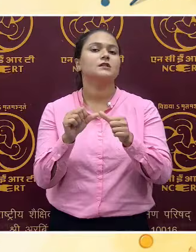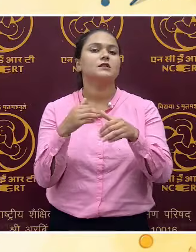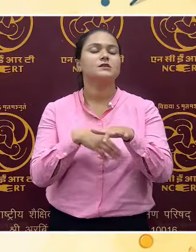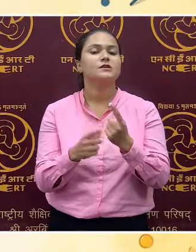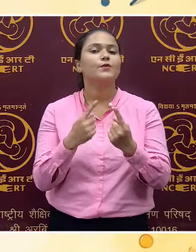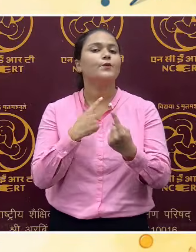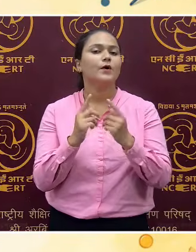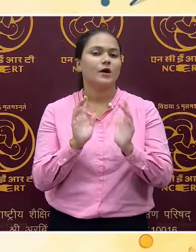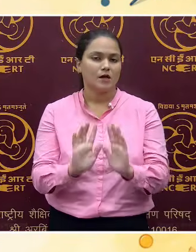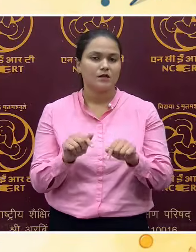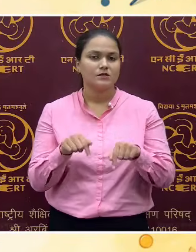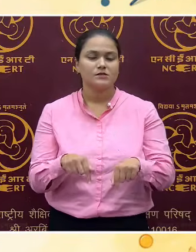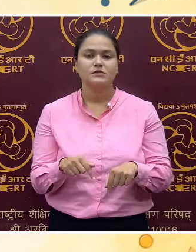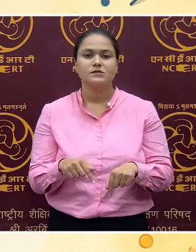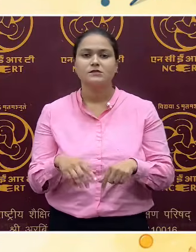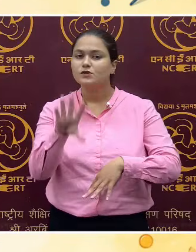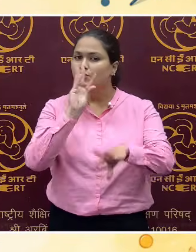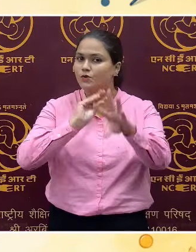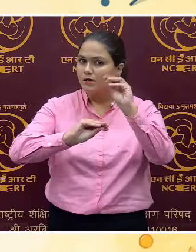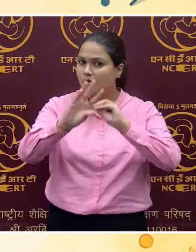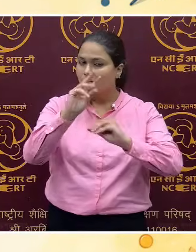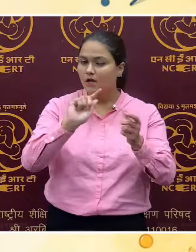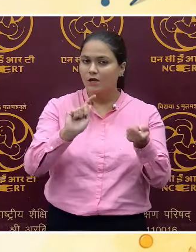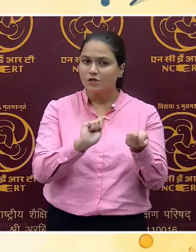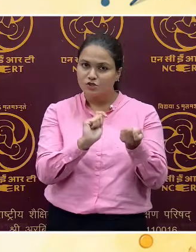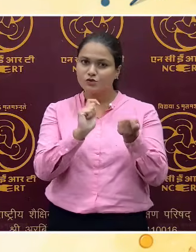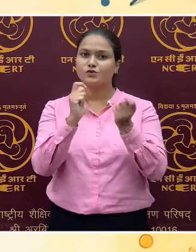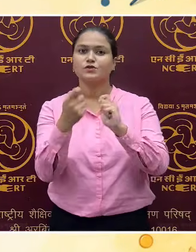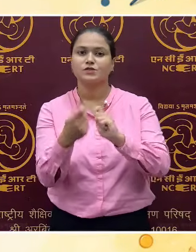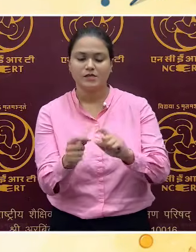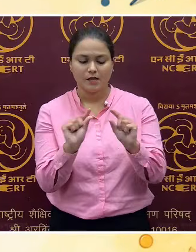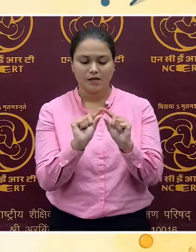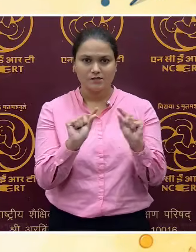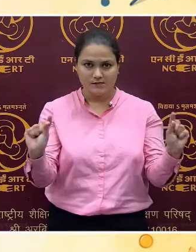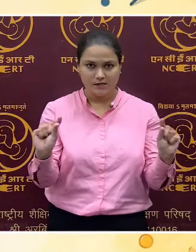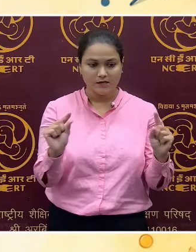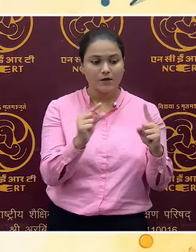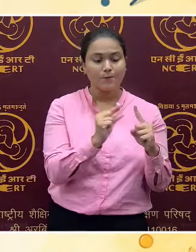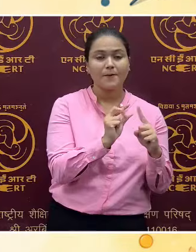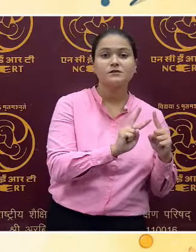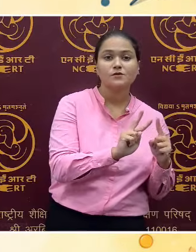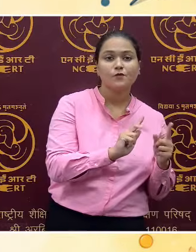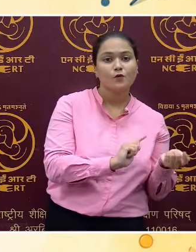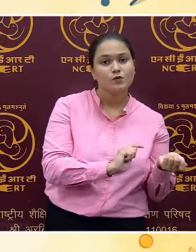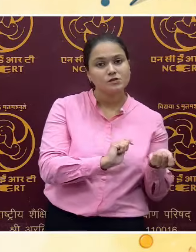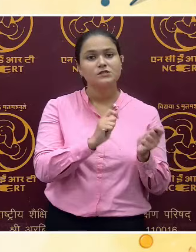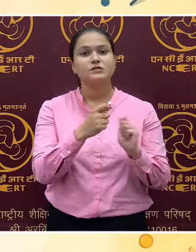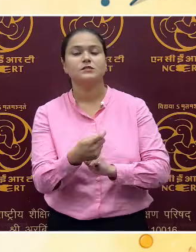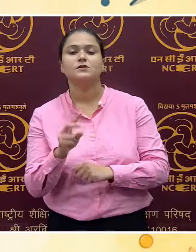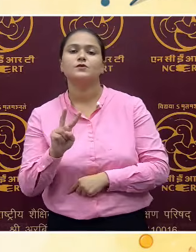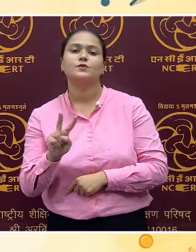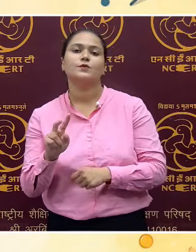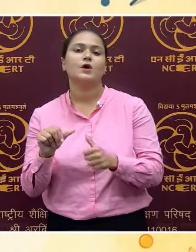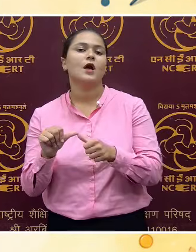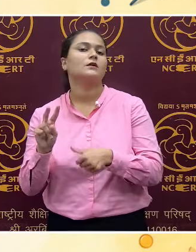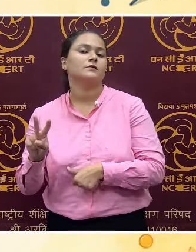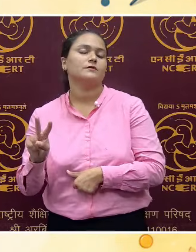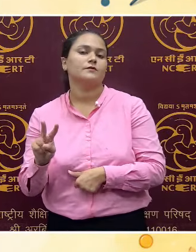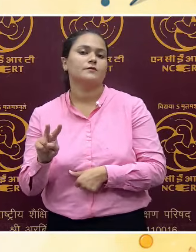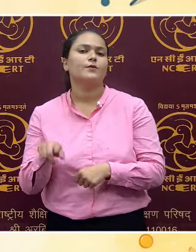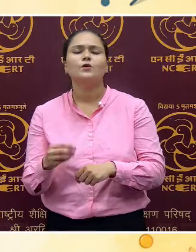the simulation to learn conversion of a sentence from passive voice to active voice. That's right. So can we discuss